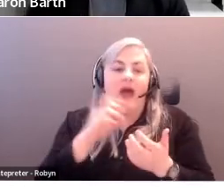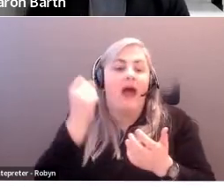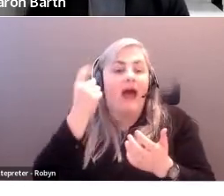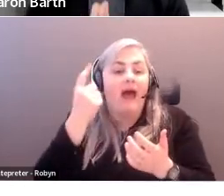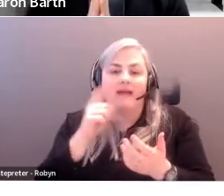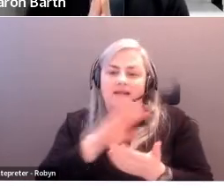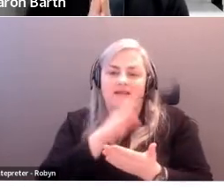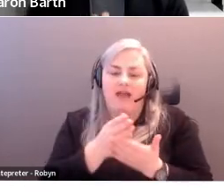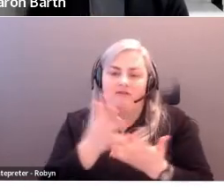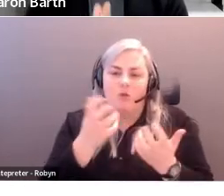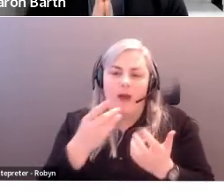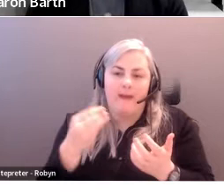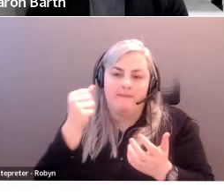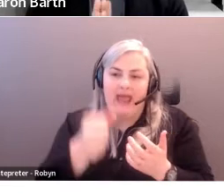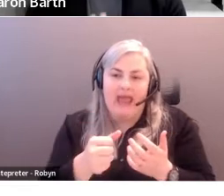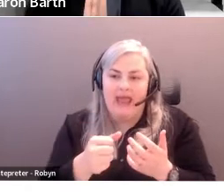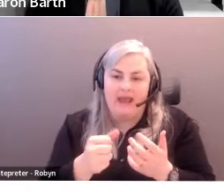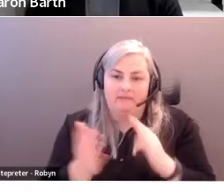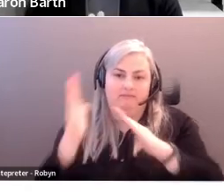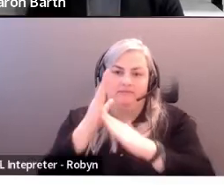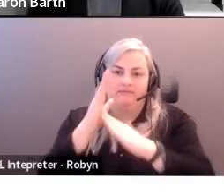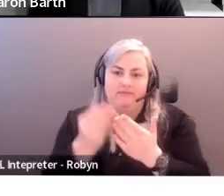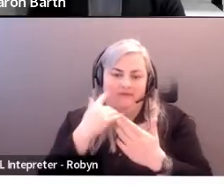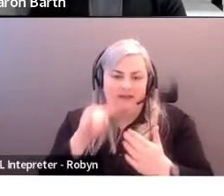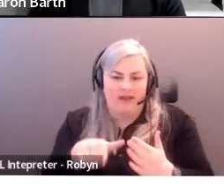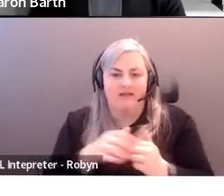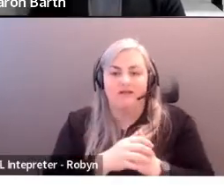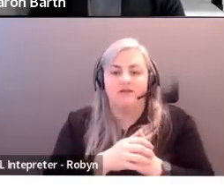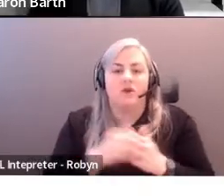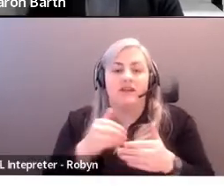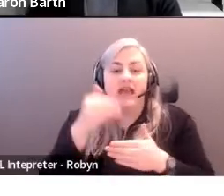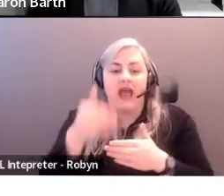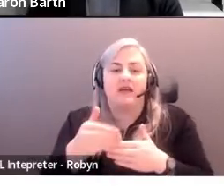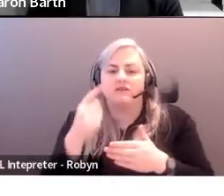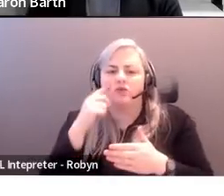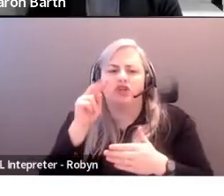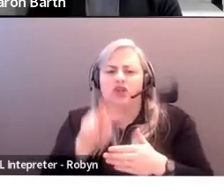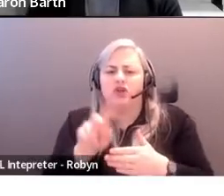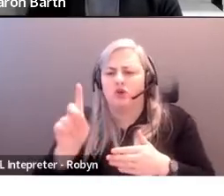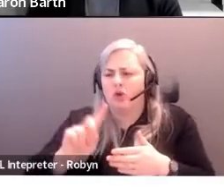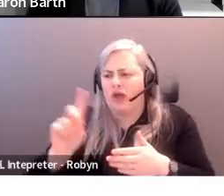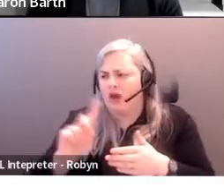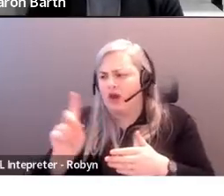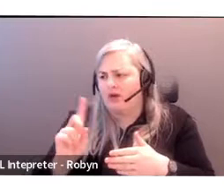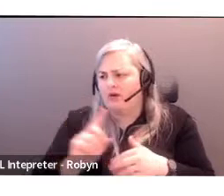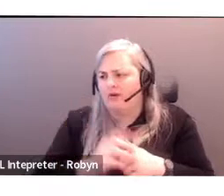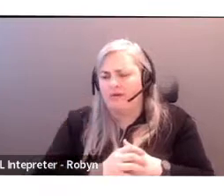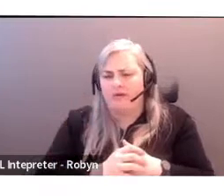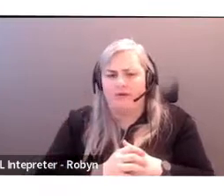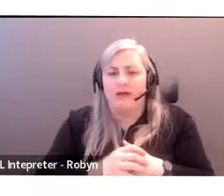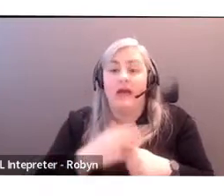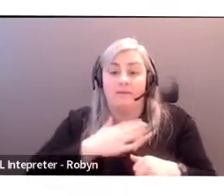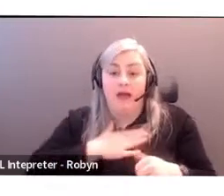for it. So where would your eyes go next? You still really want to impress this person. Where do your eyes go next?